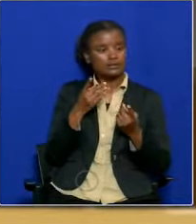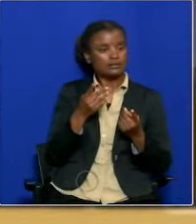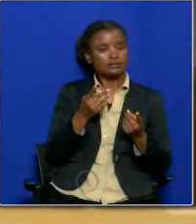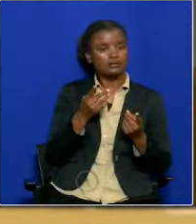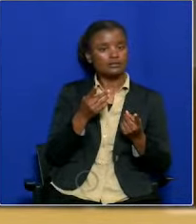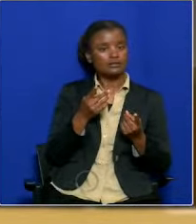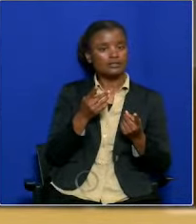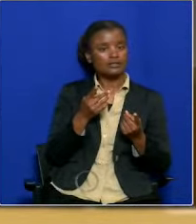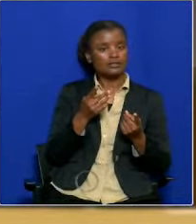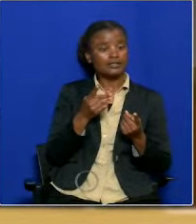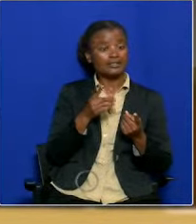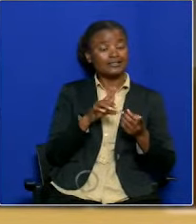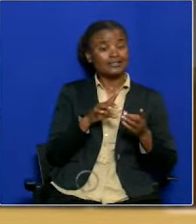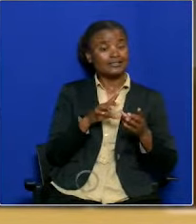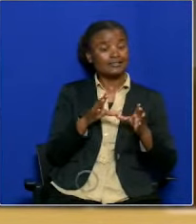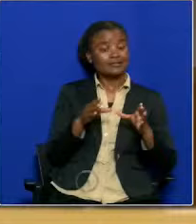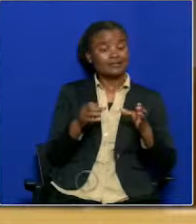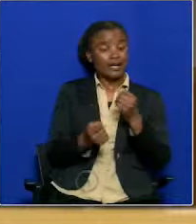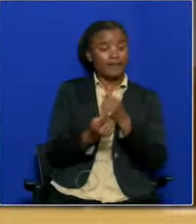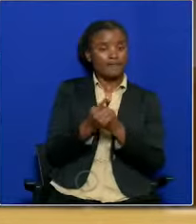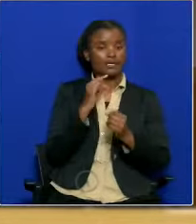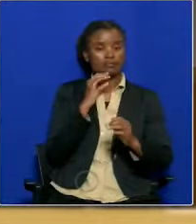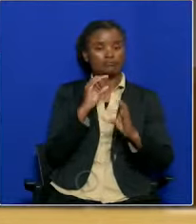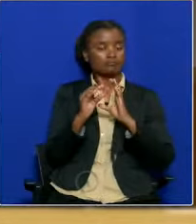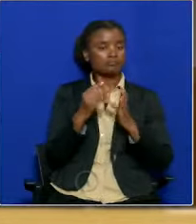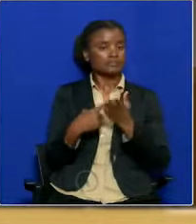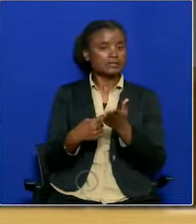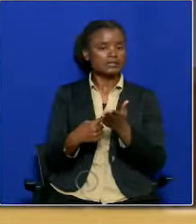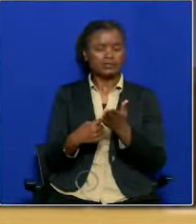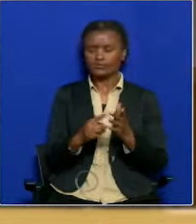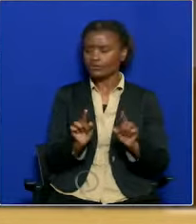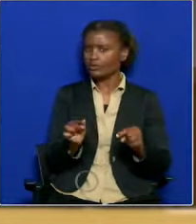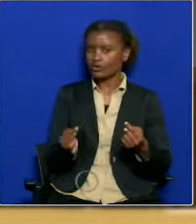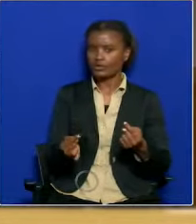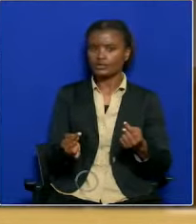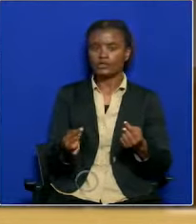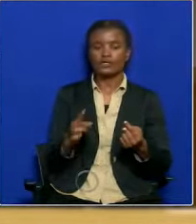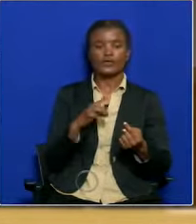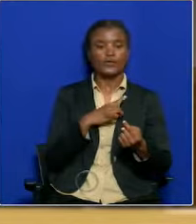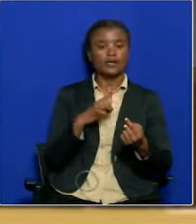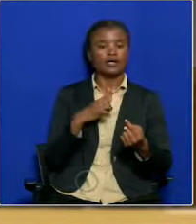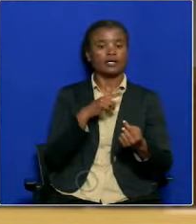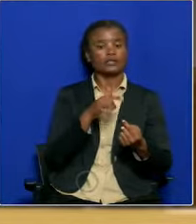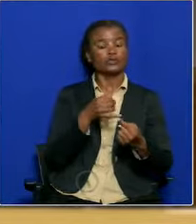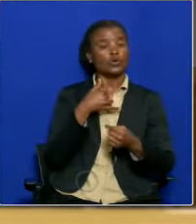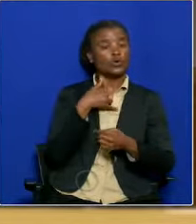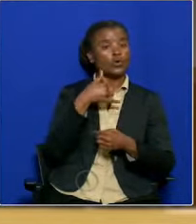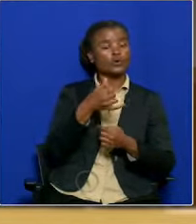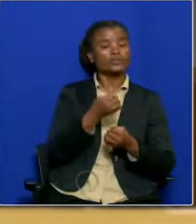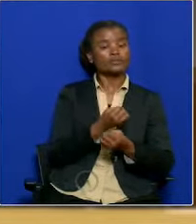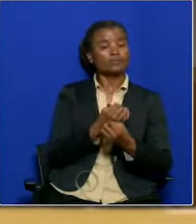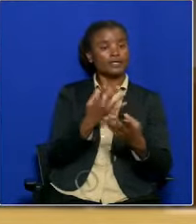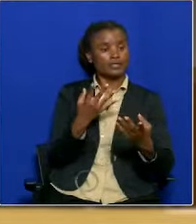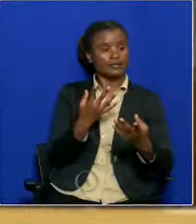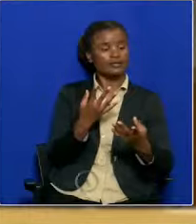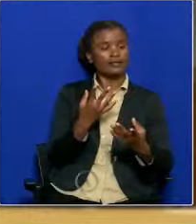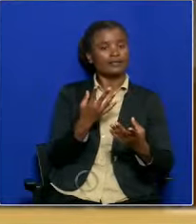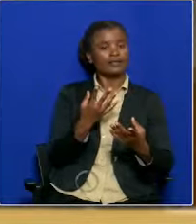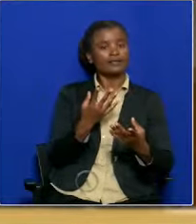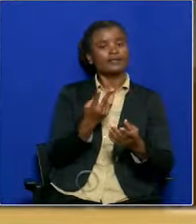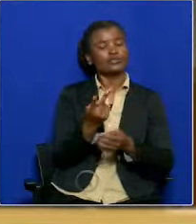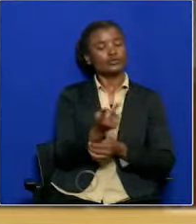operations. It cannot be. You have many calls between the two of you. You both are interested and in fact